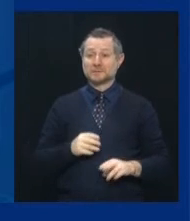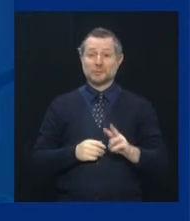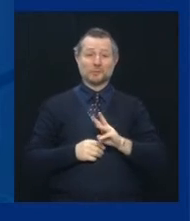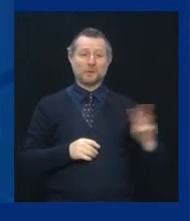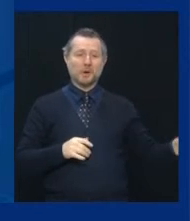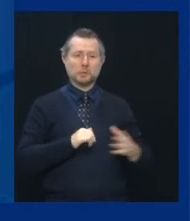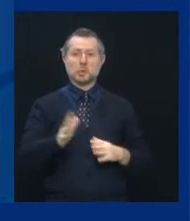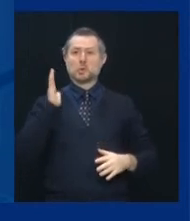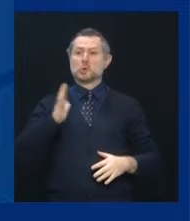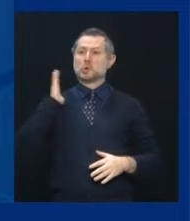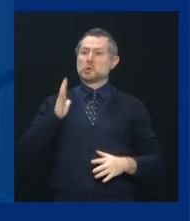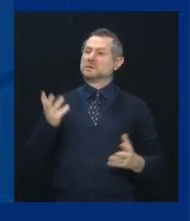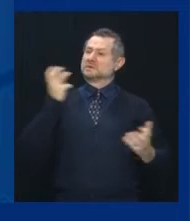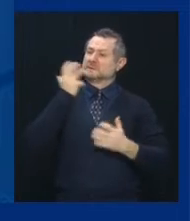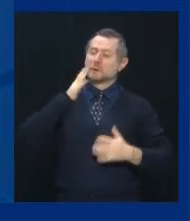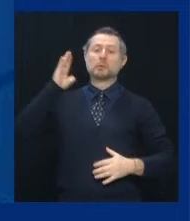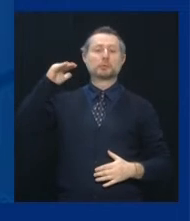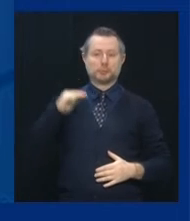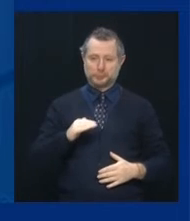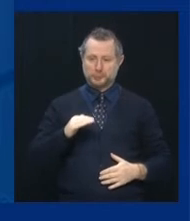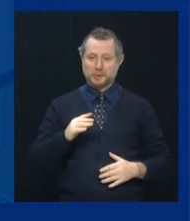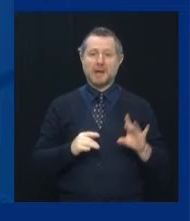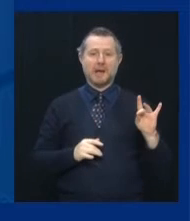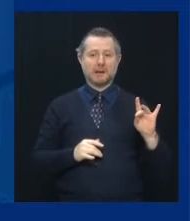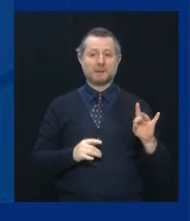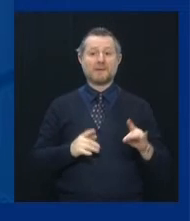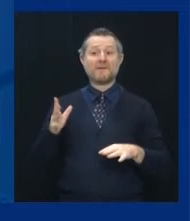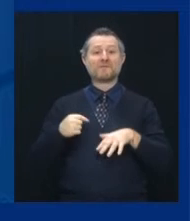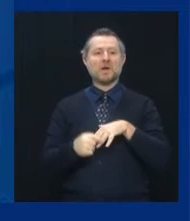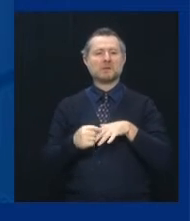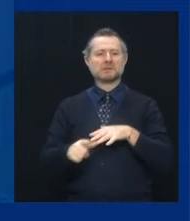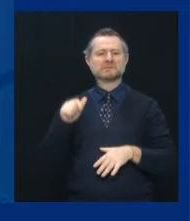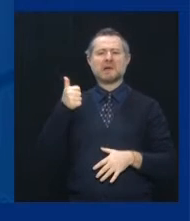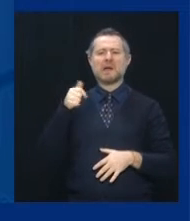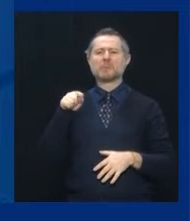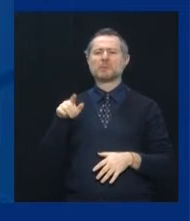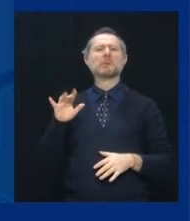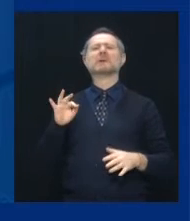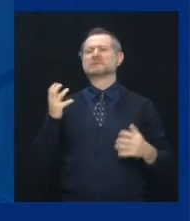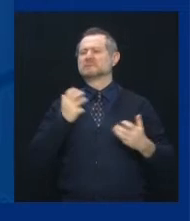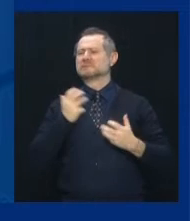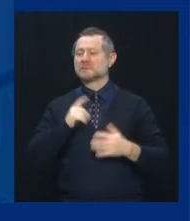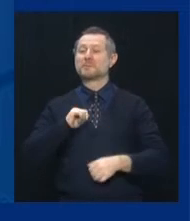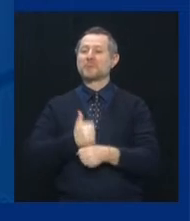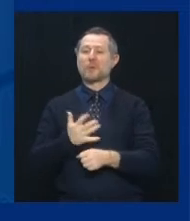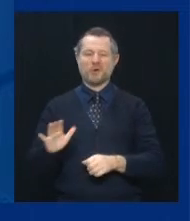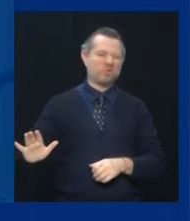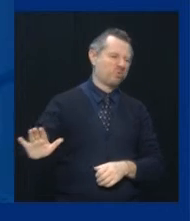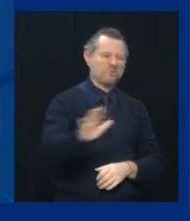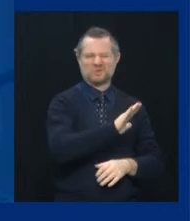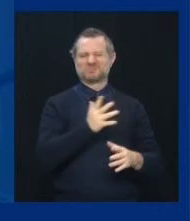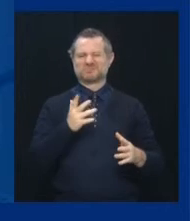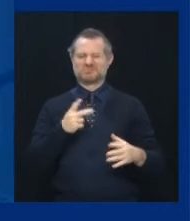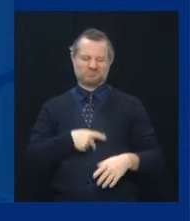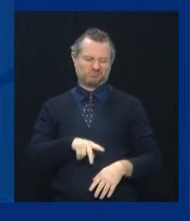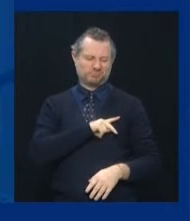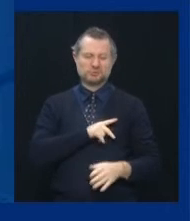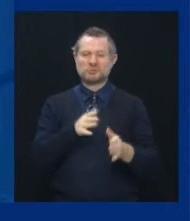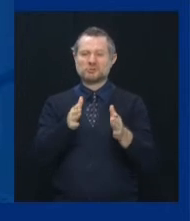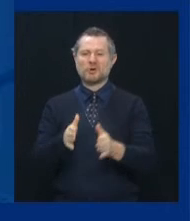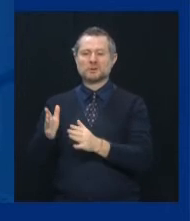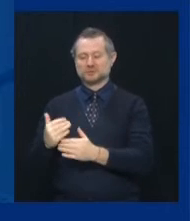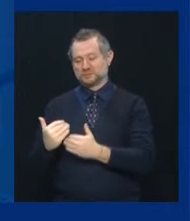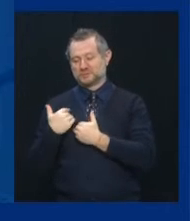and Finger Lakes is at 10? It is a function of personal responsibility. There's